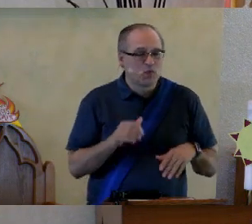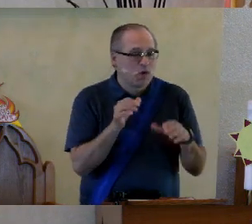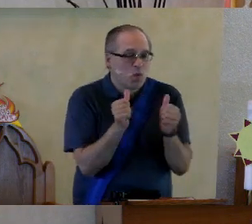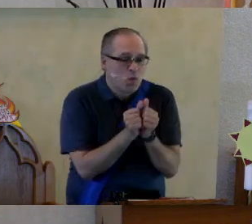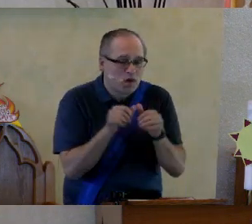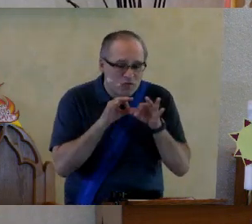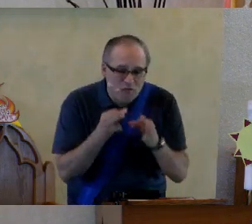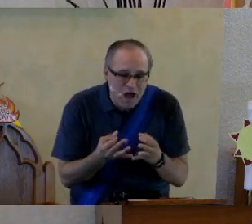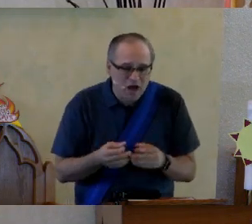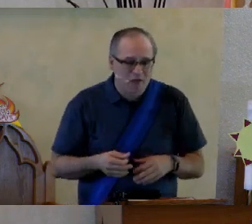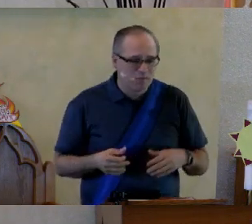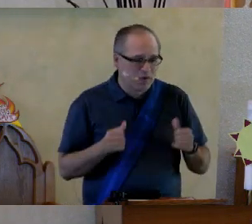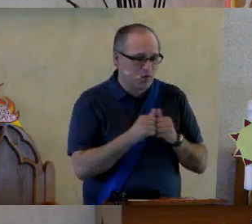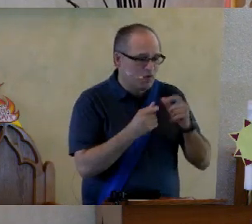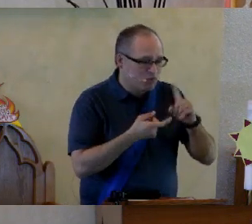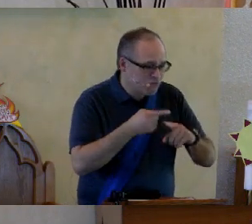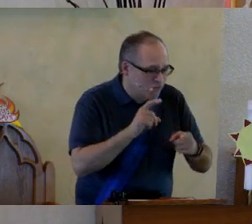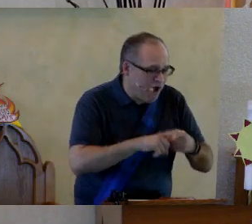friends celebrating.